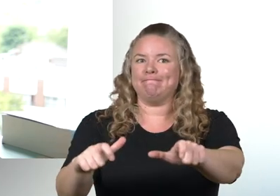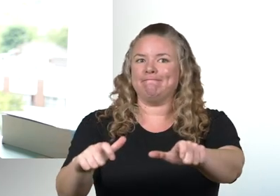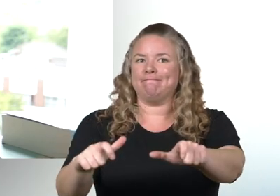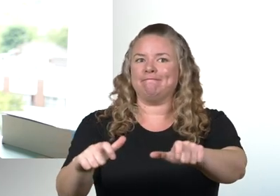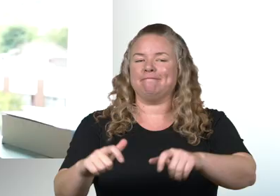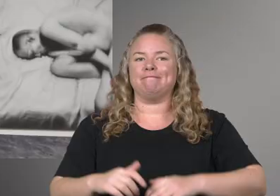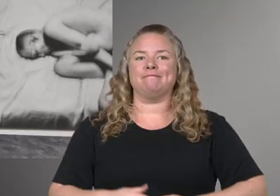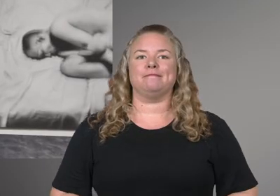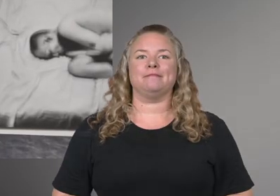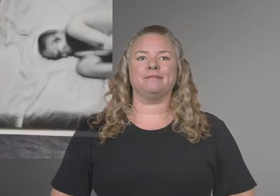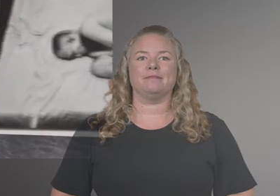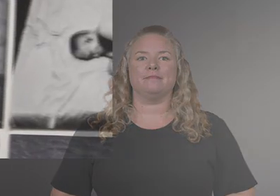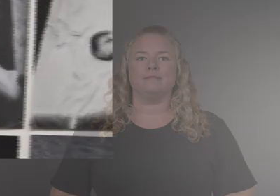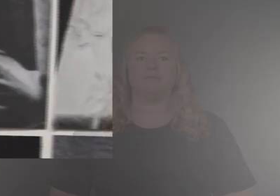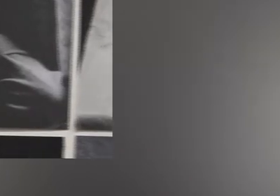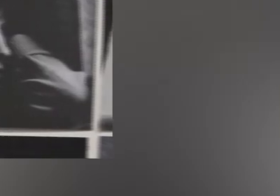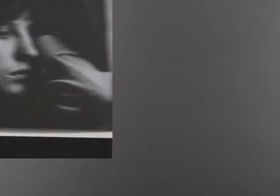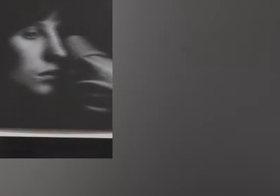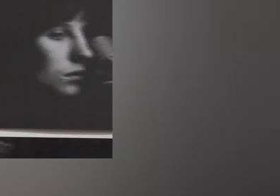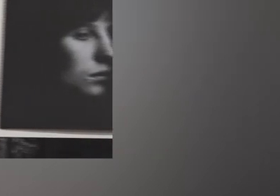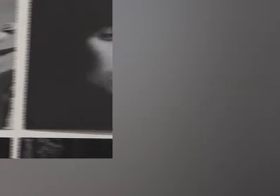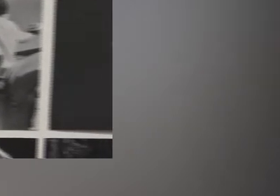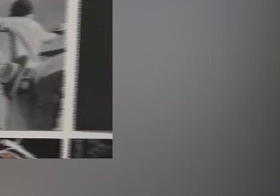ways of doing things.